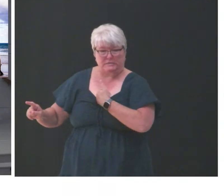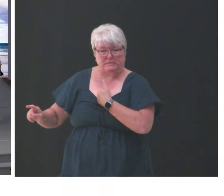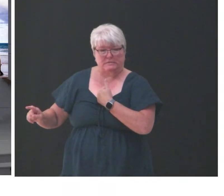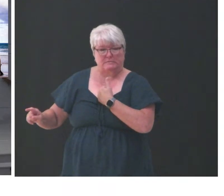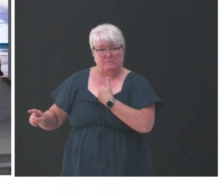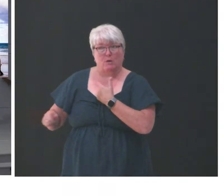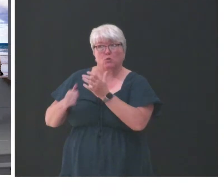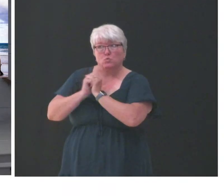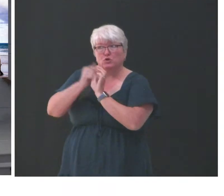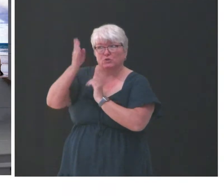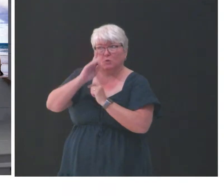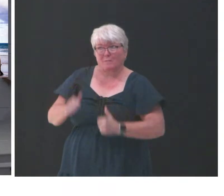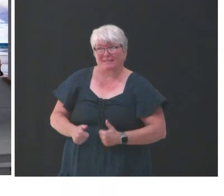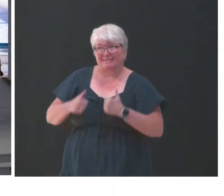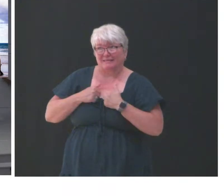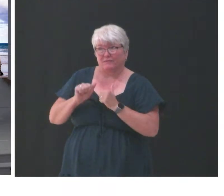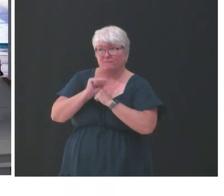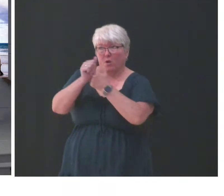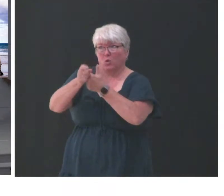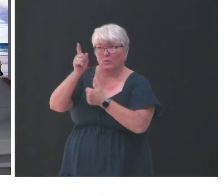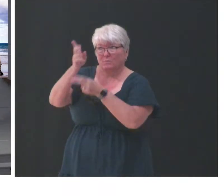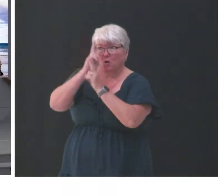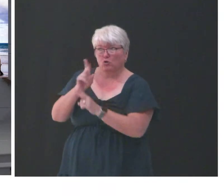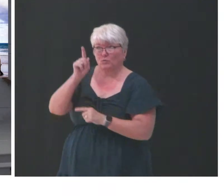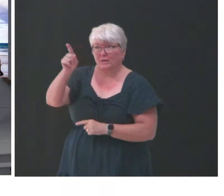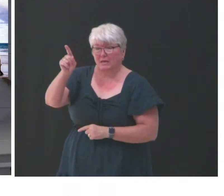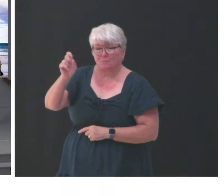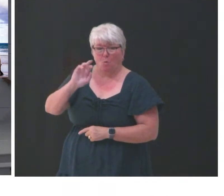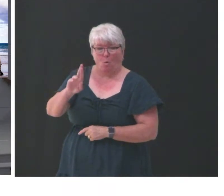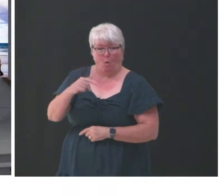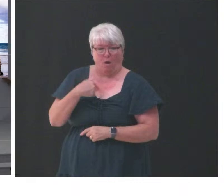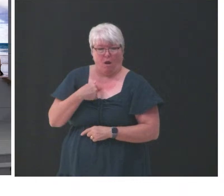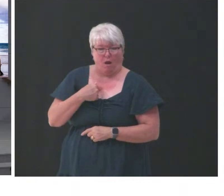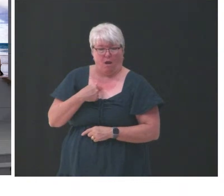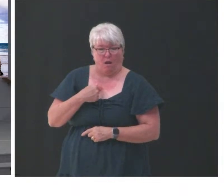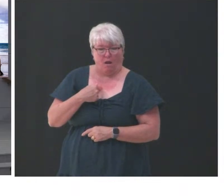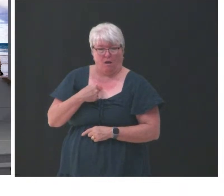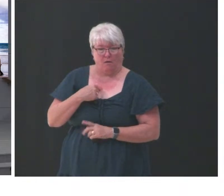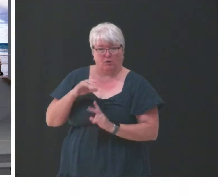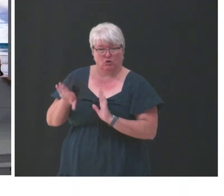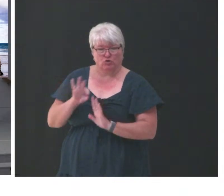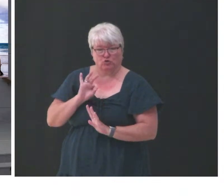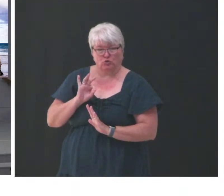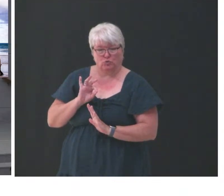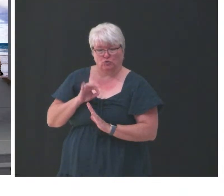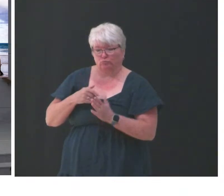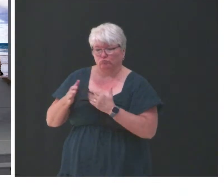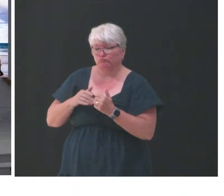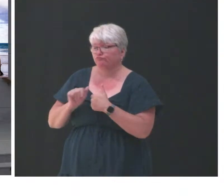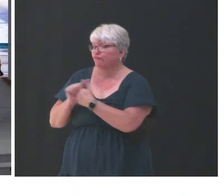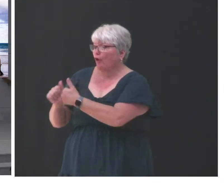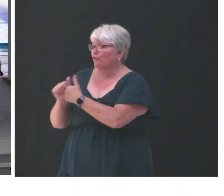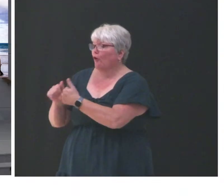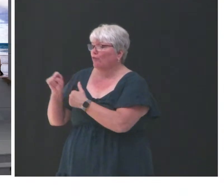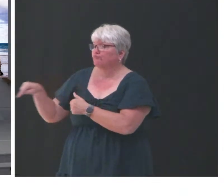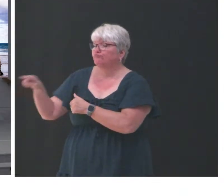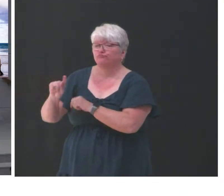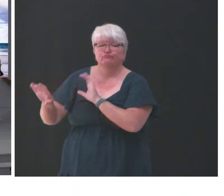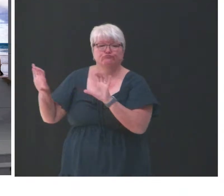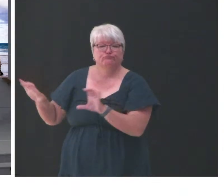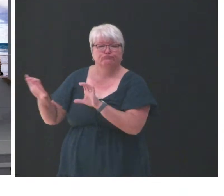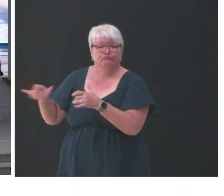going to worship God by living my life in a way that honors him, or I'm going to choose to just do what everybody else is